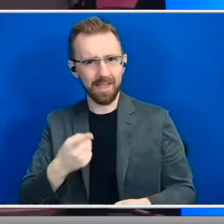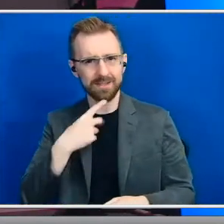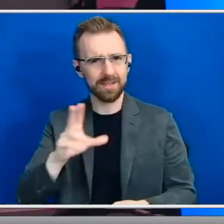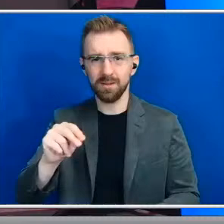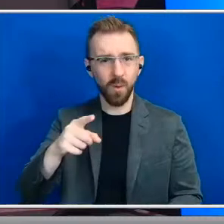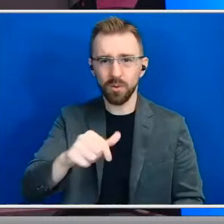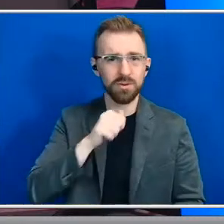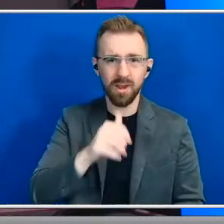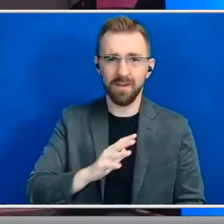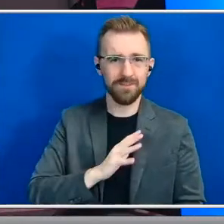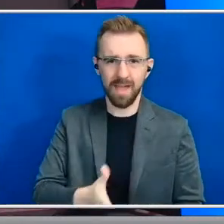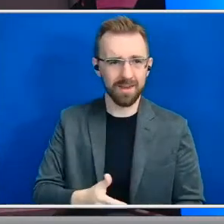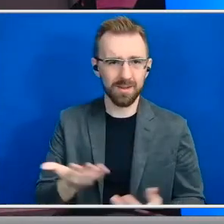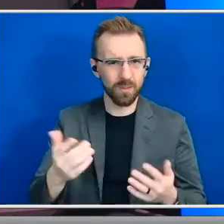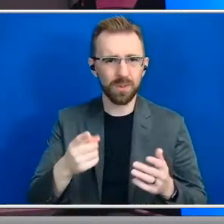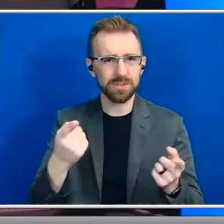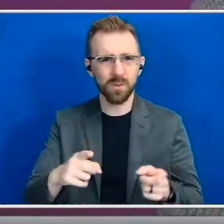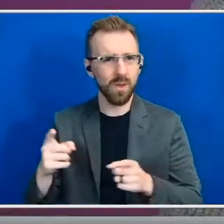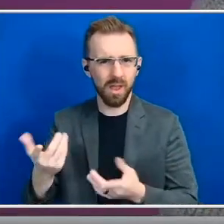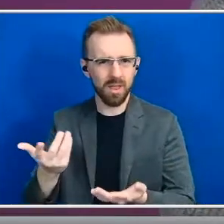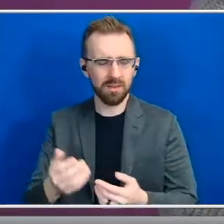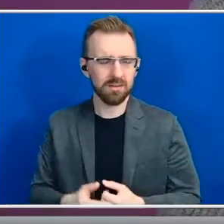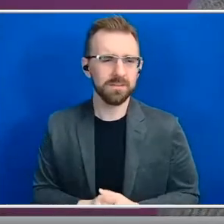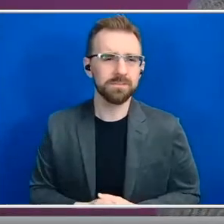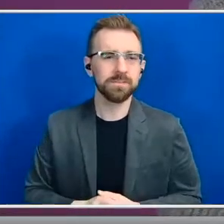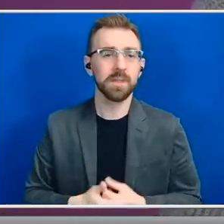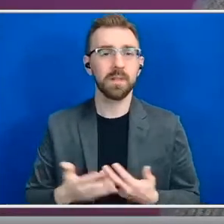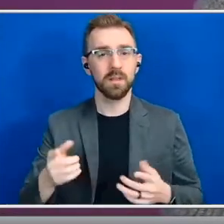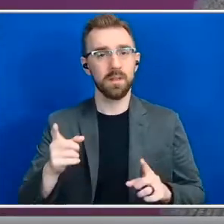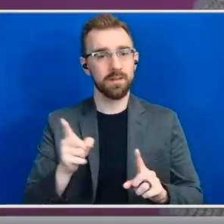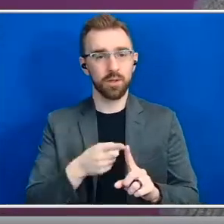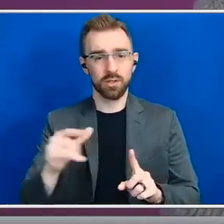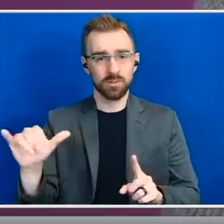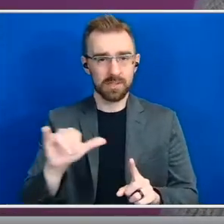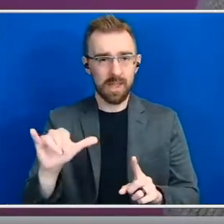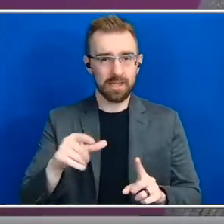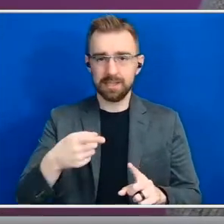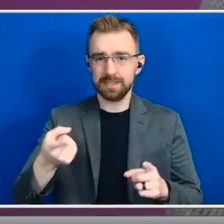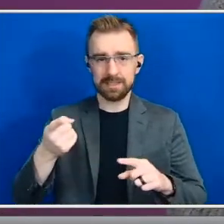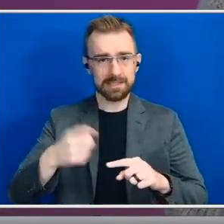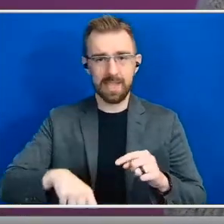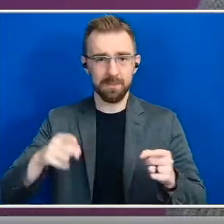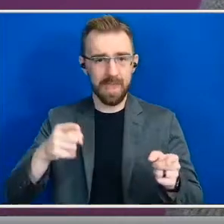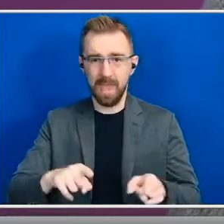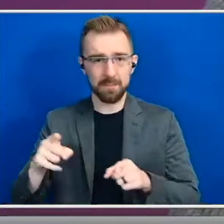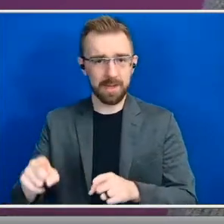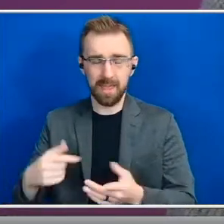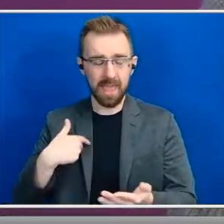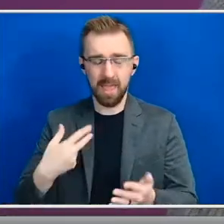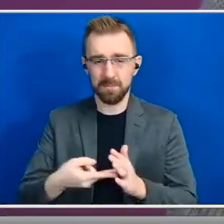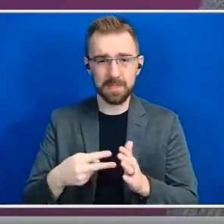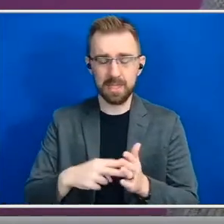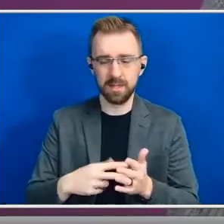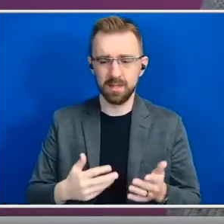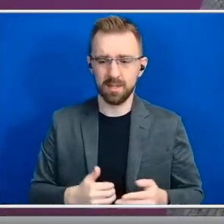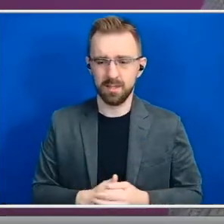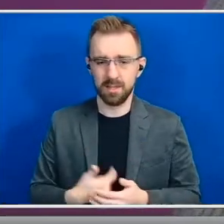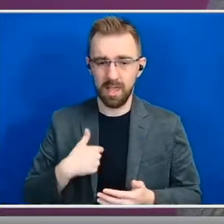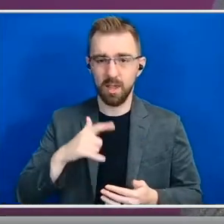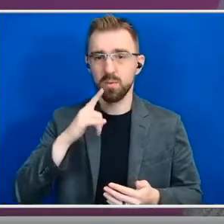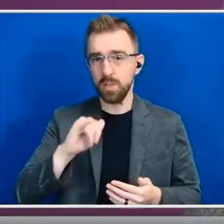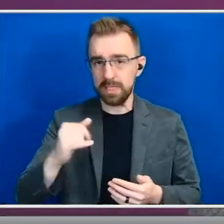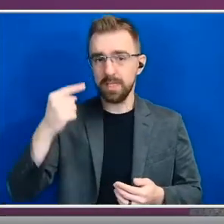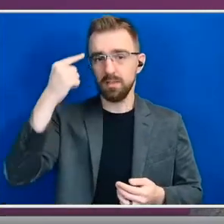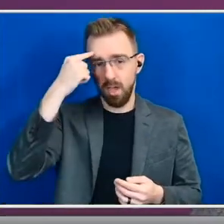was going through your mind? Well, first it was like, this can't be happening. You know, I mean, I really did think it was